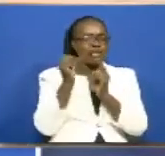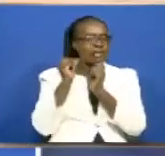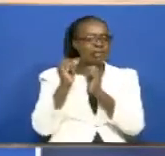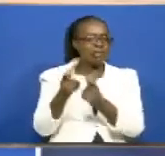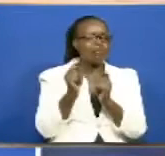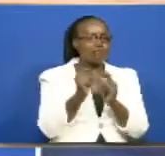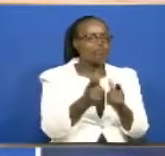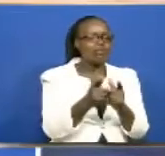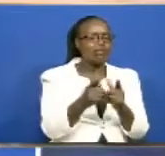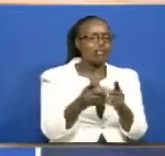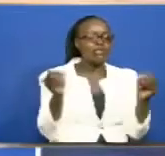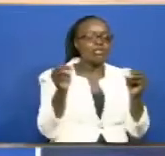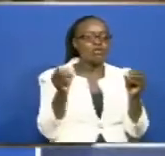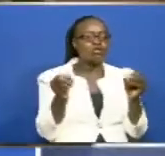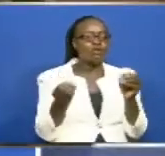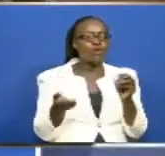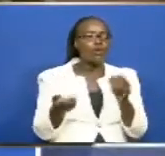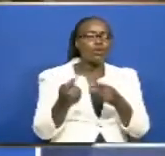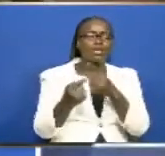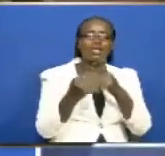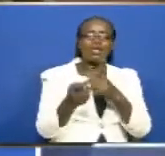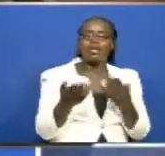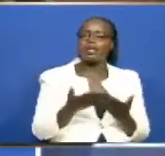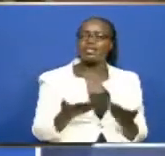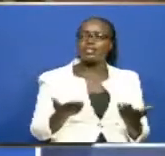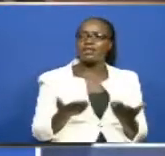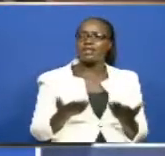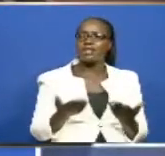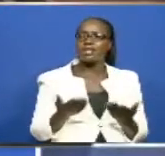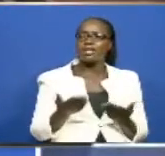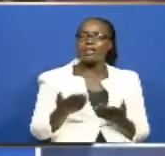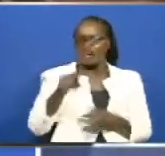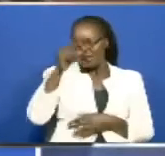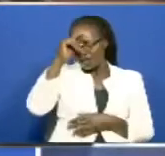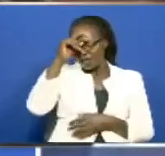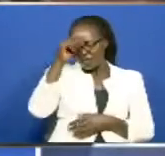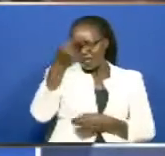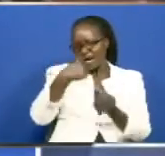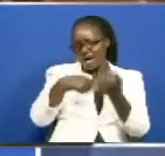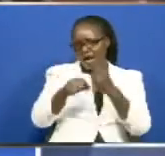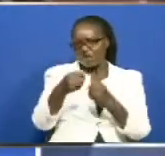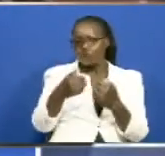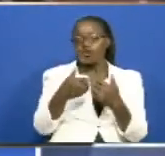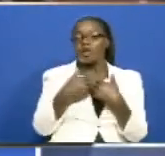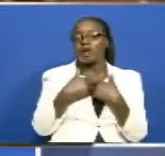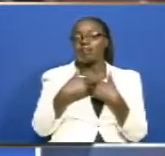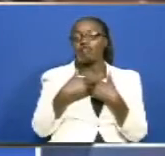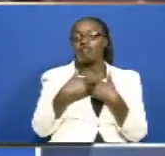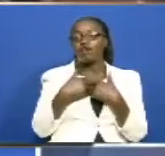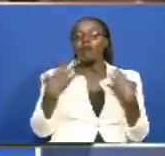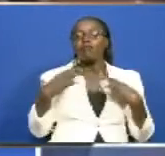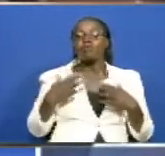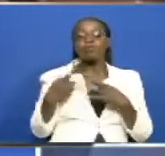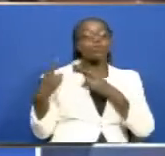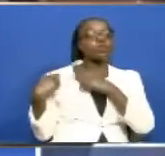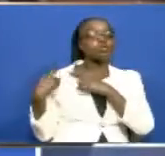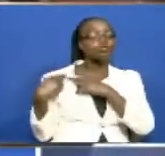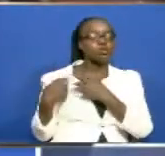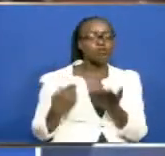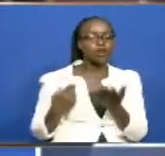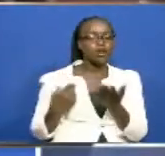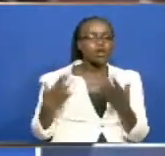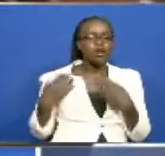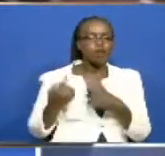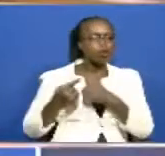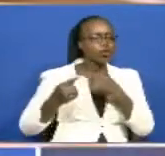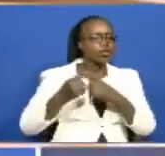hovyo na kuuawa hovyo. Naomba serikali achukue hatua kwa wale waliofanya makosa, kwa wale walioua